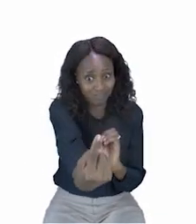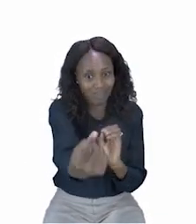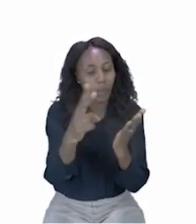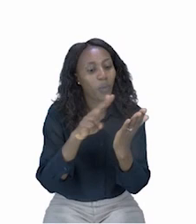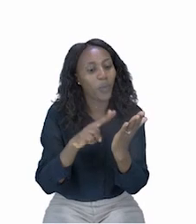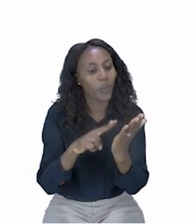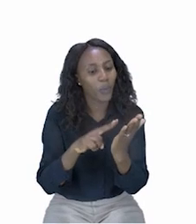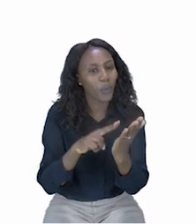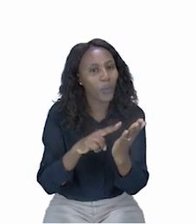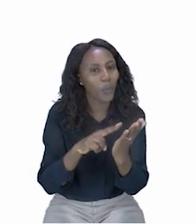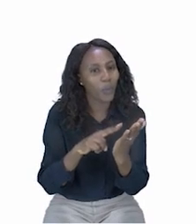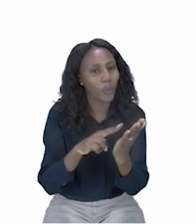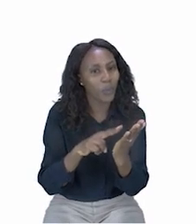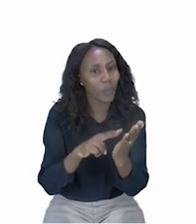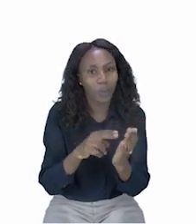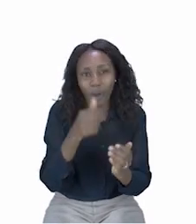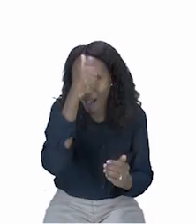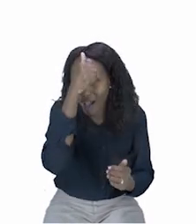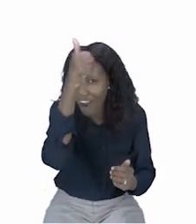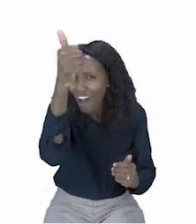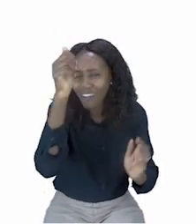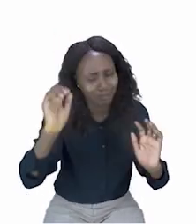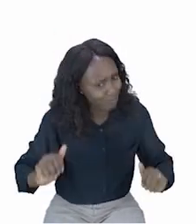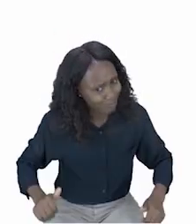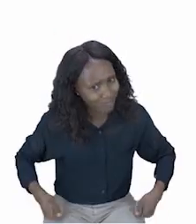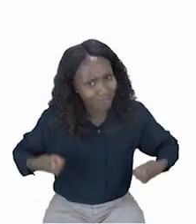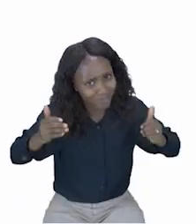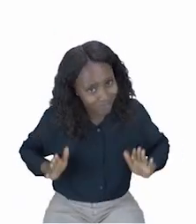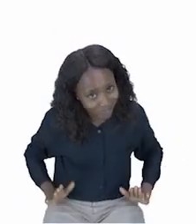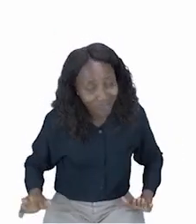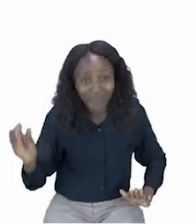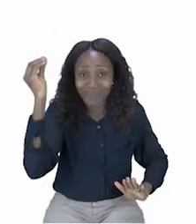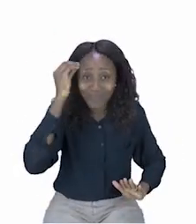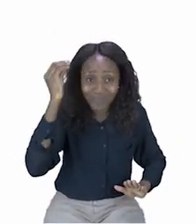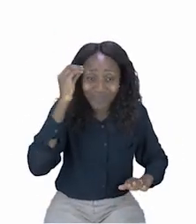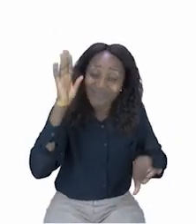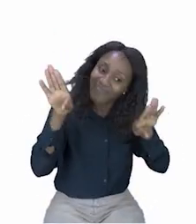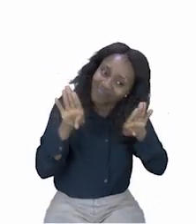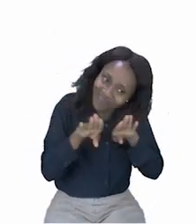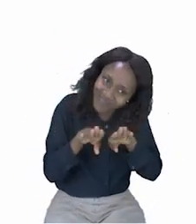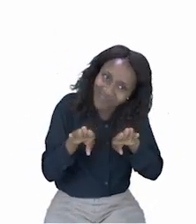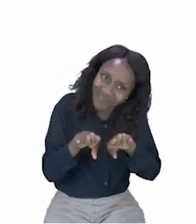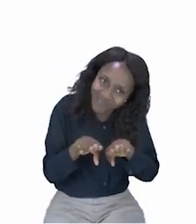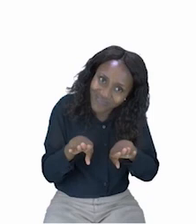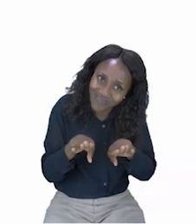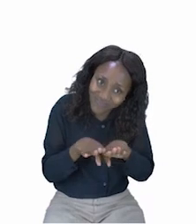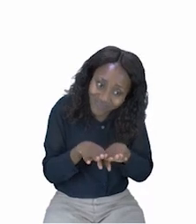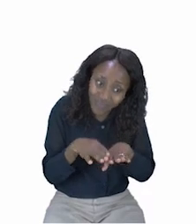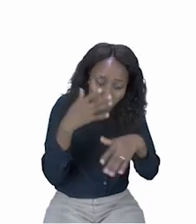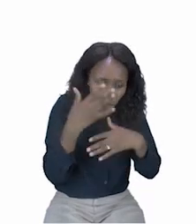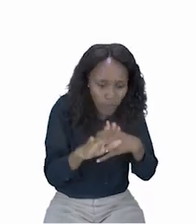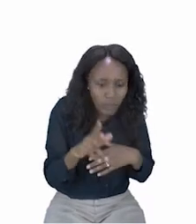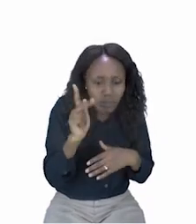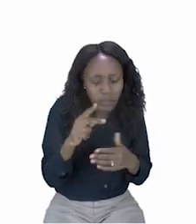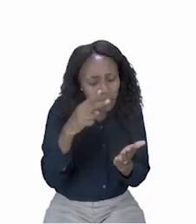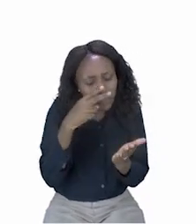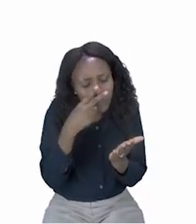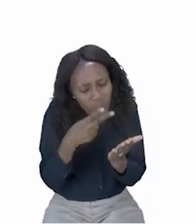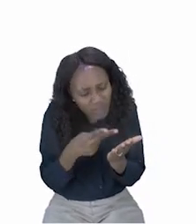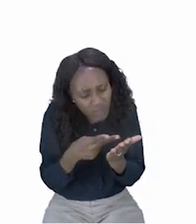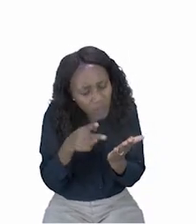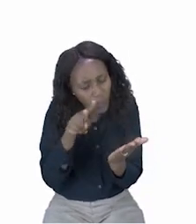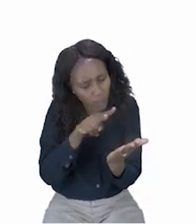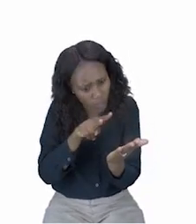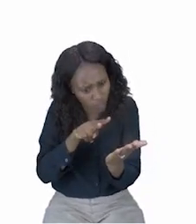because I think you are clever boys and girls. And when you are done, check your work by reading